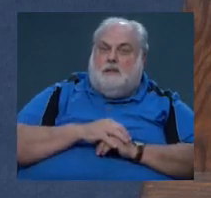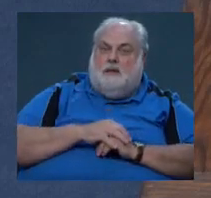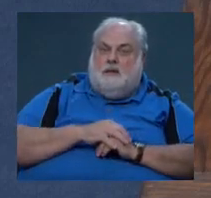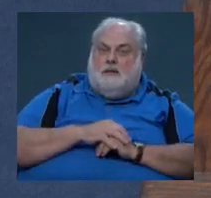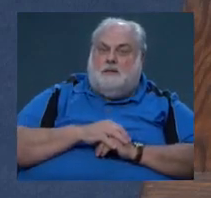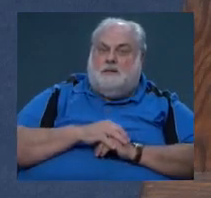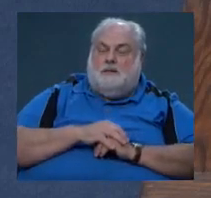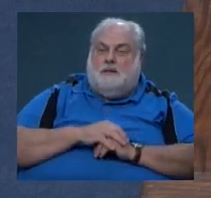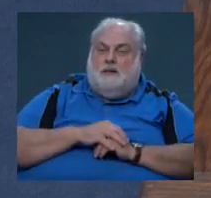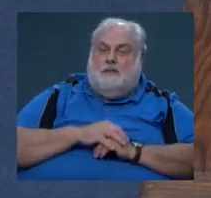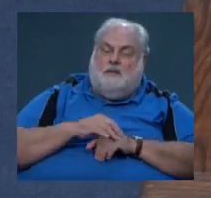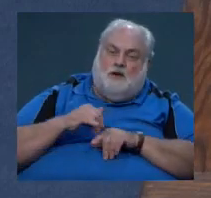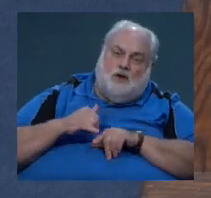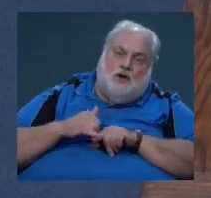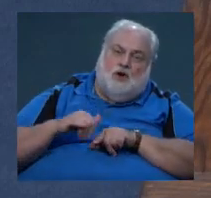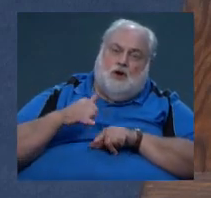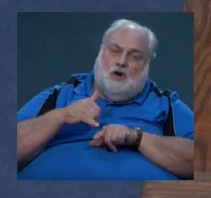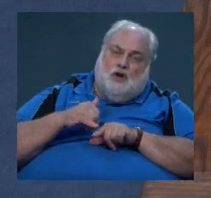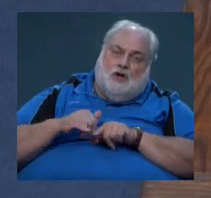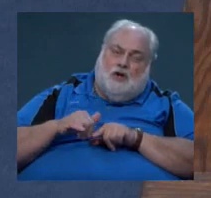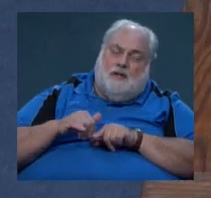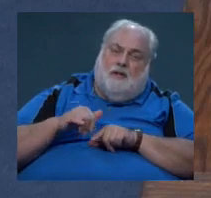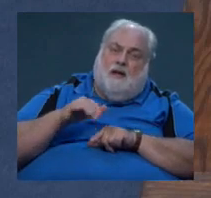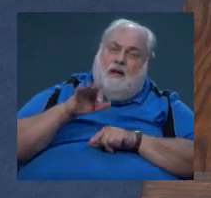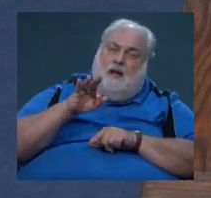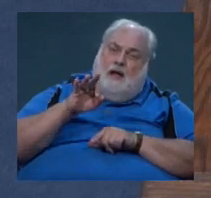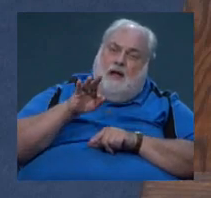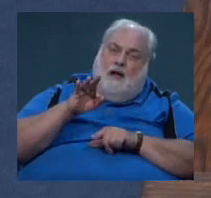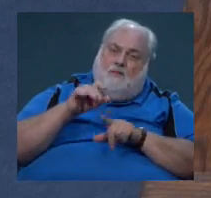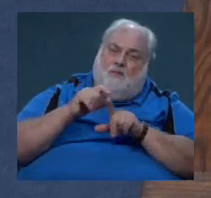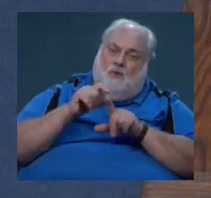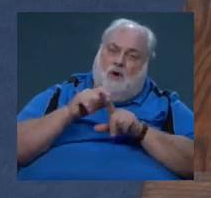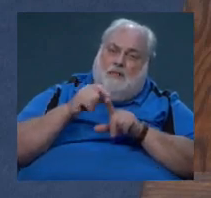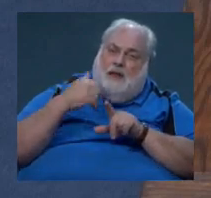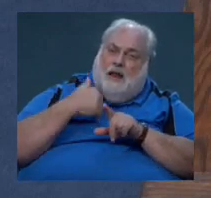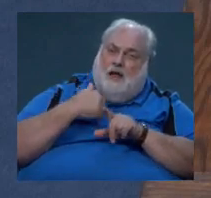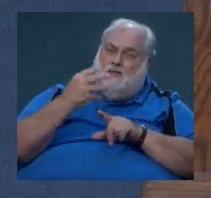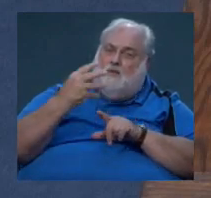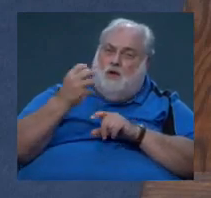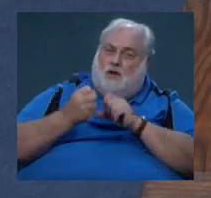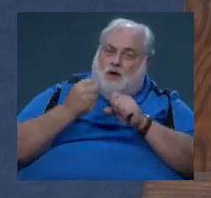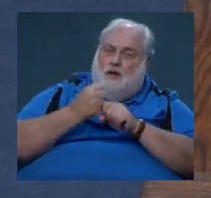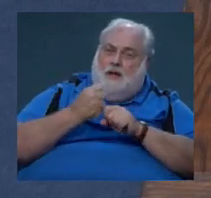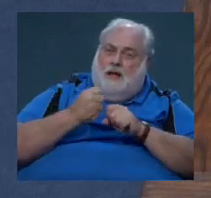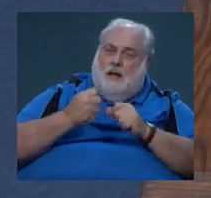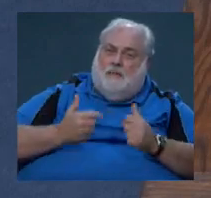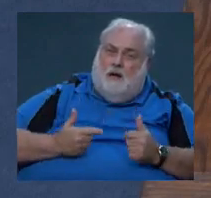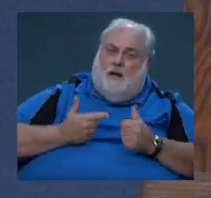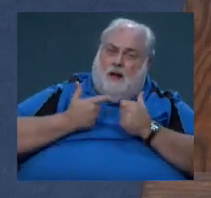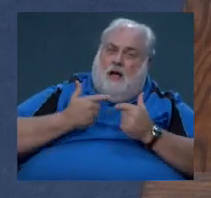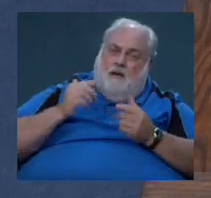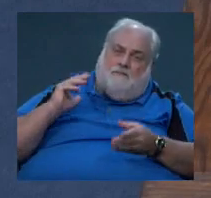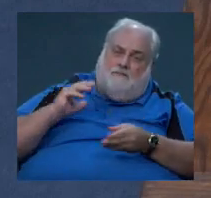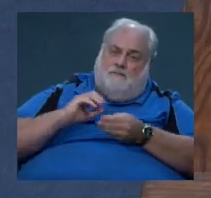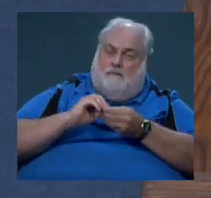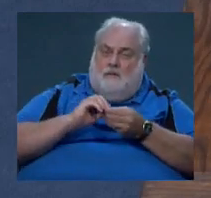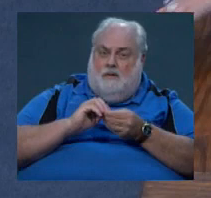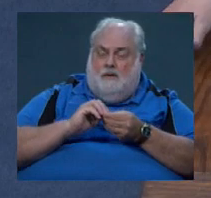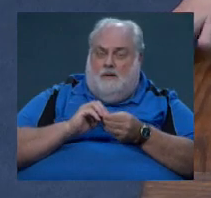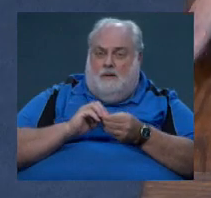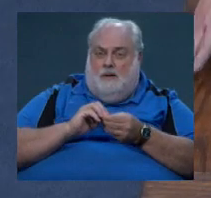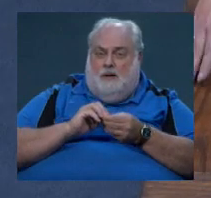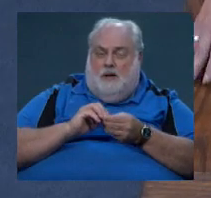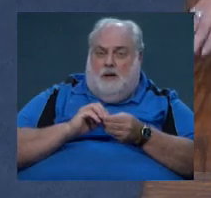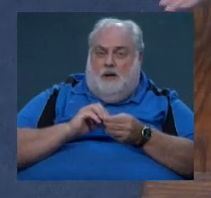The cussing, I've heard the F word more in the last 4 years than I've ever heard in my life. Calling